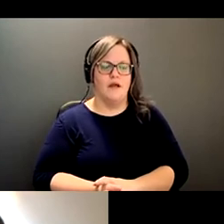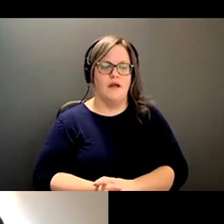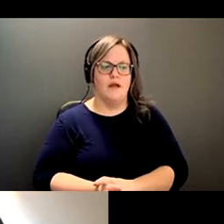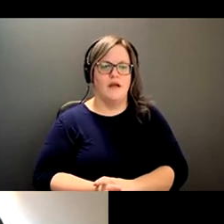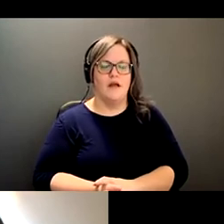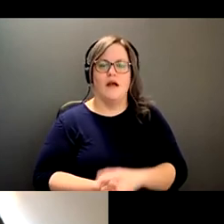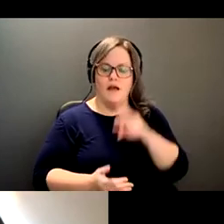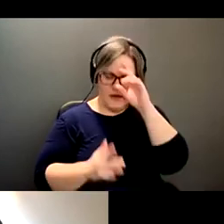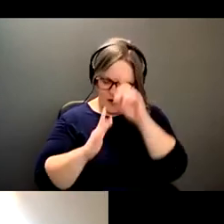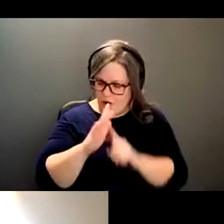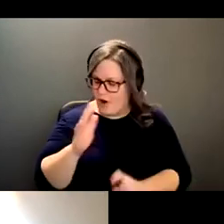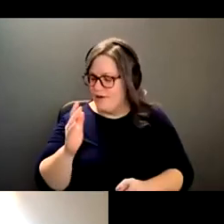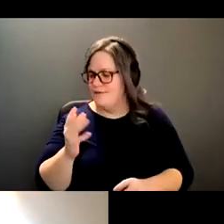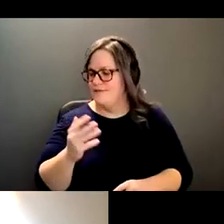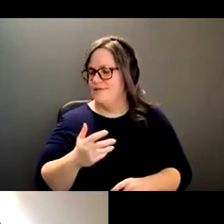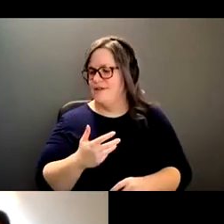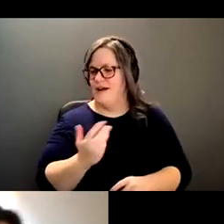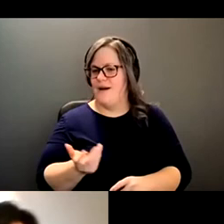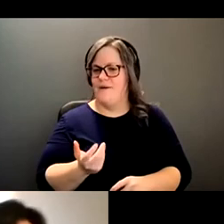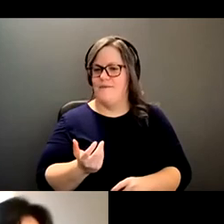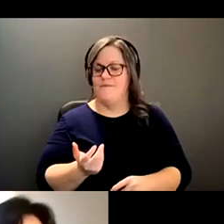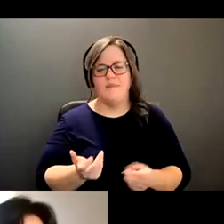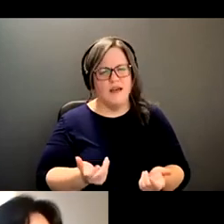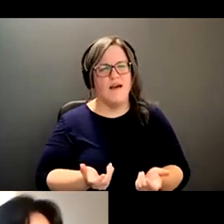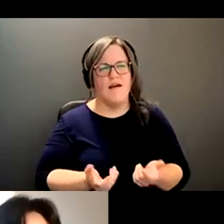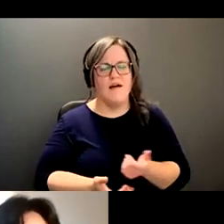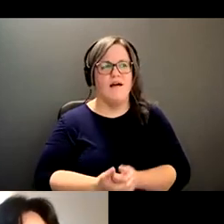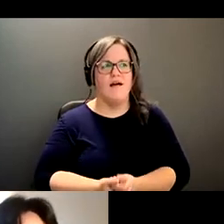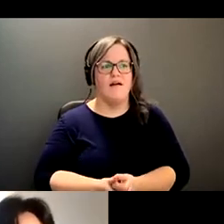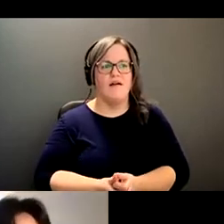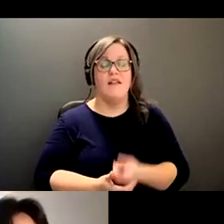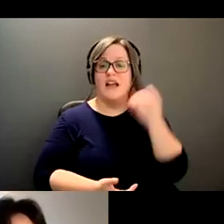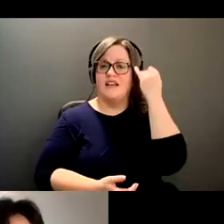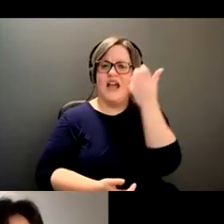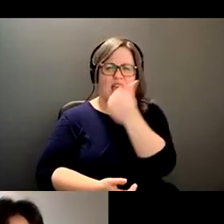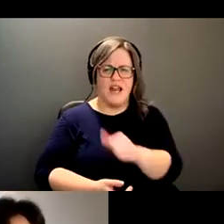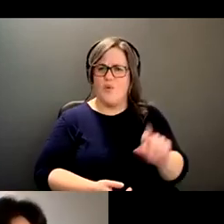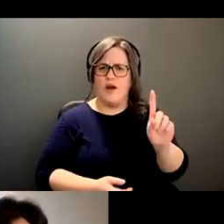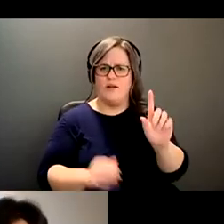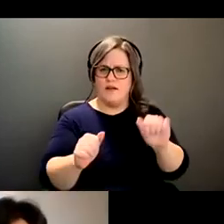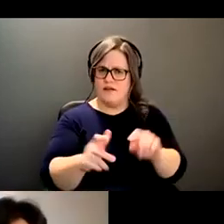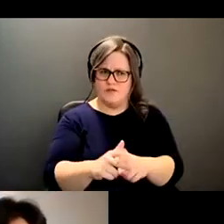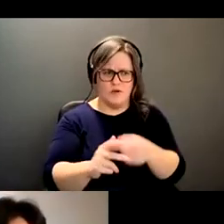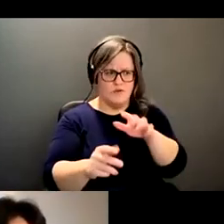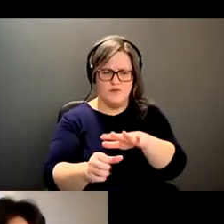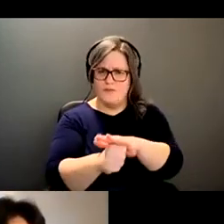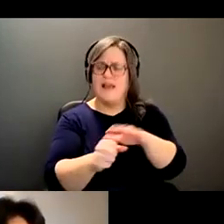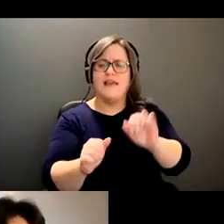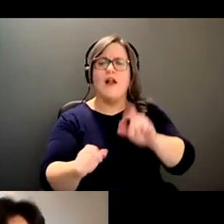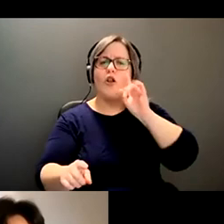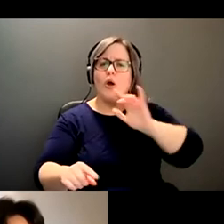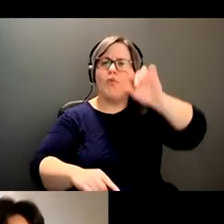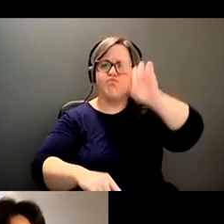it's gone, but yeah, this sort of anybody can start a space. It can look like many different things. It's just